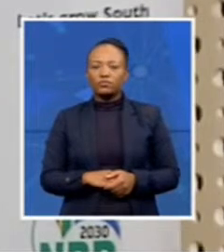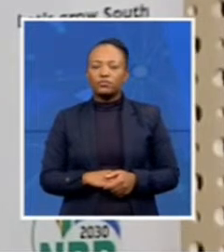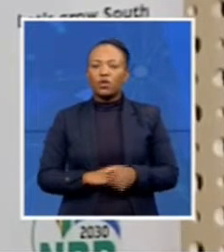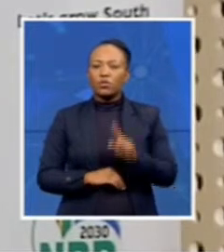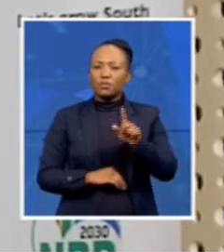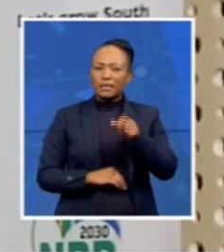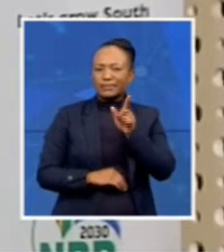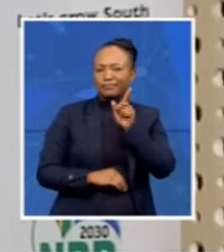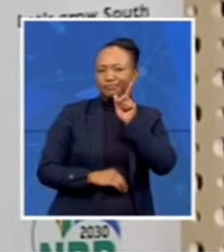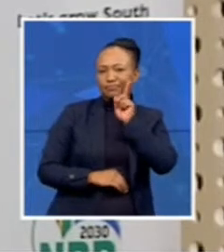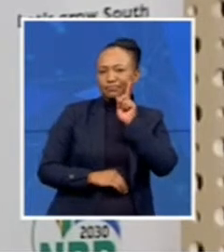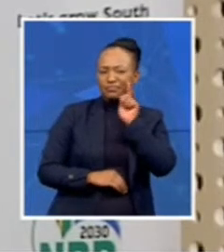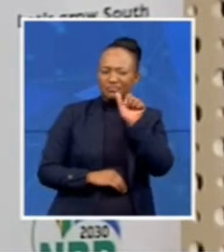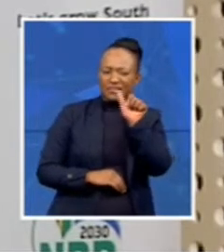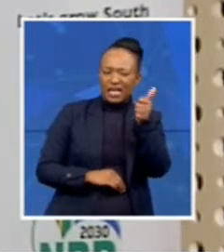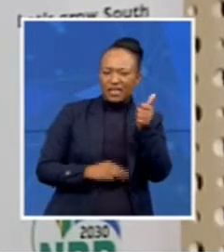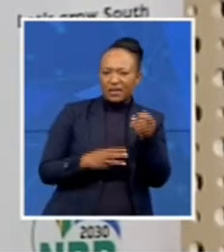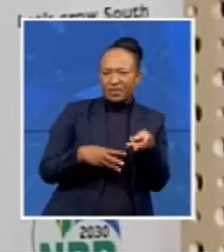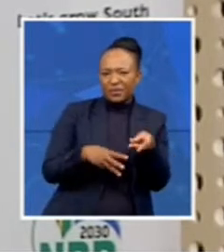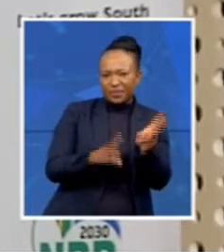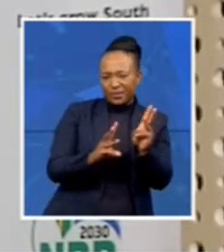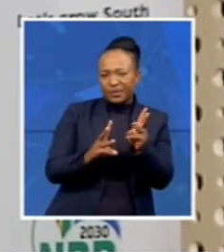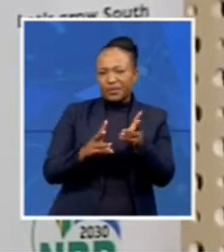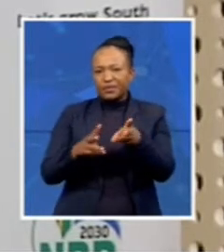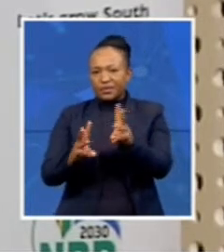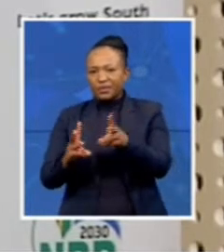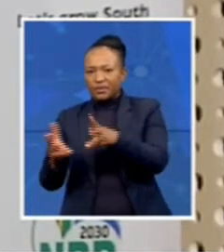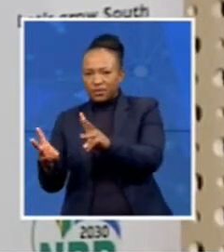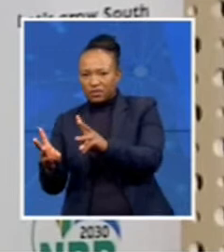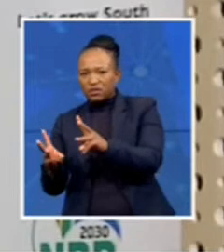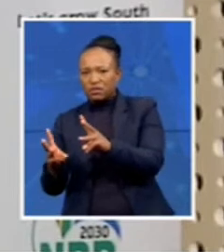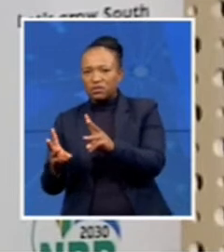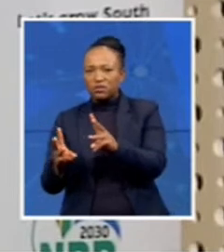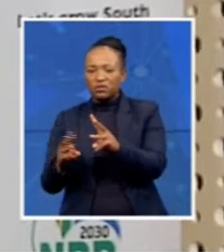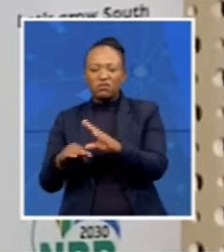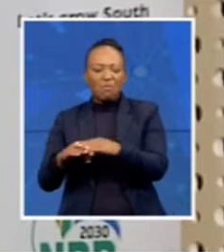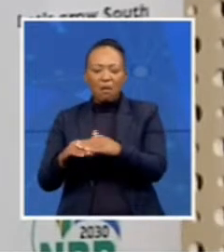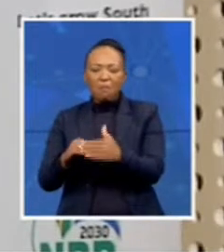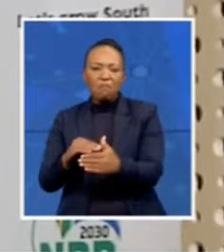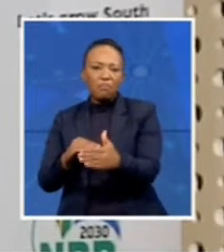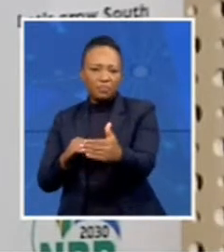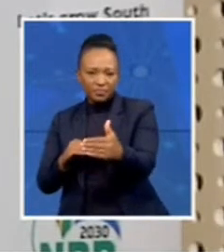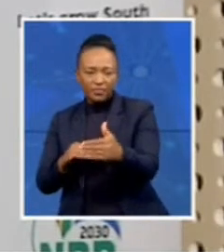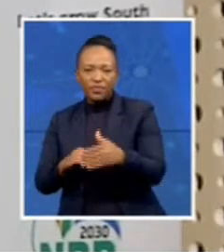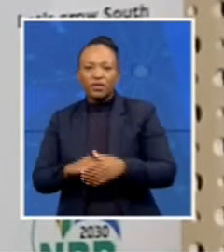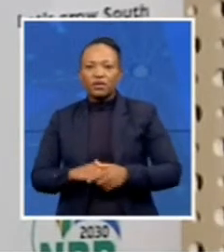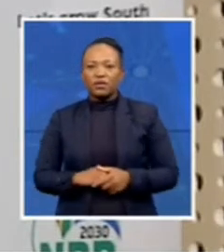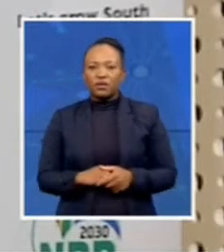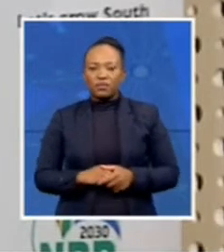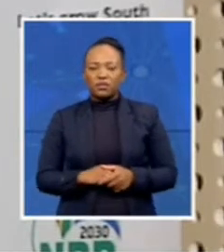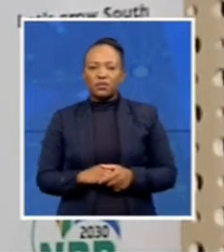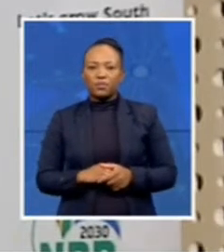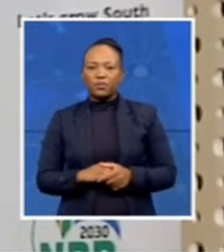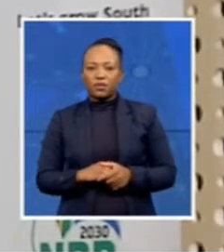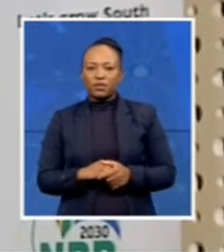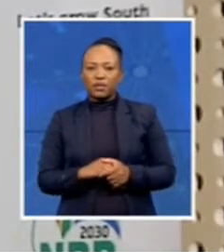other possibilities going forward, so that we have a